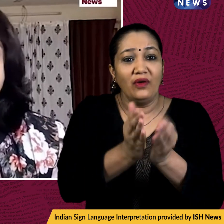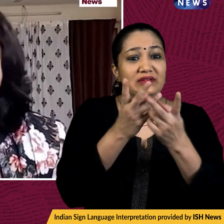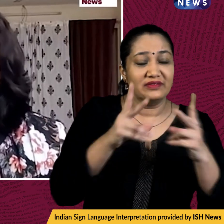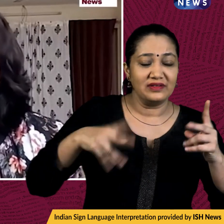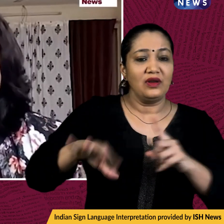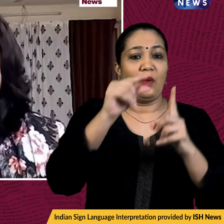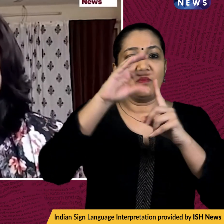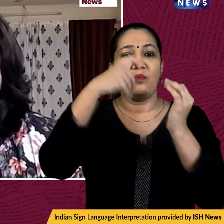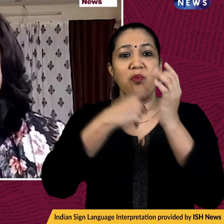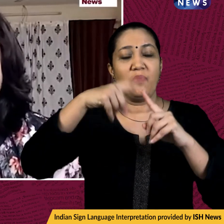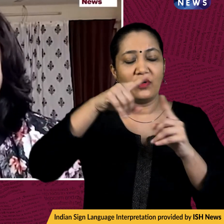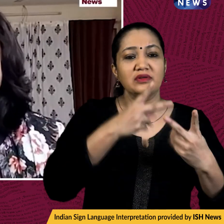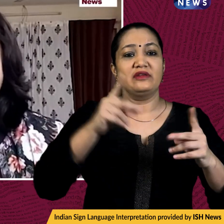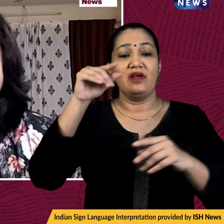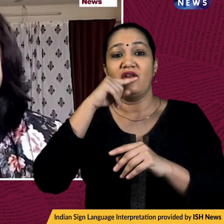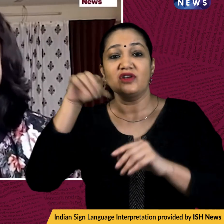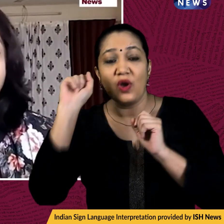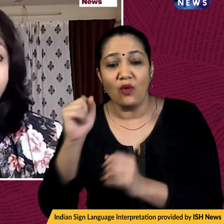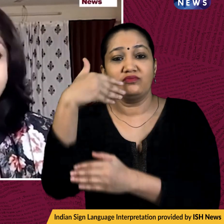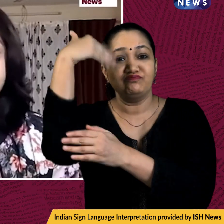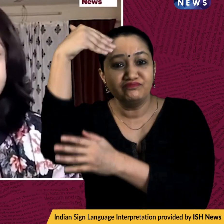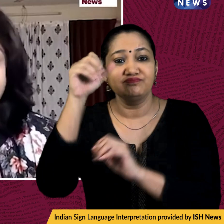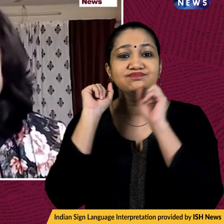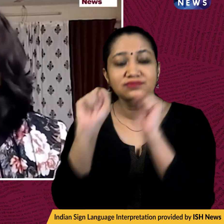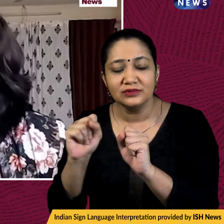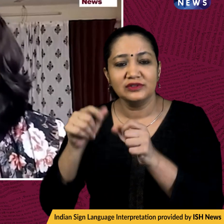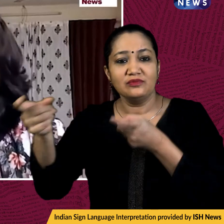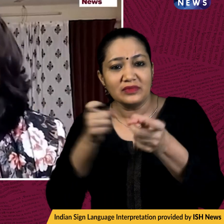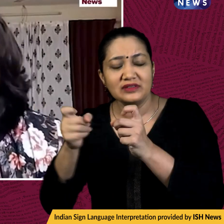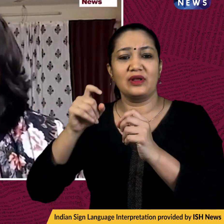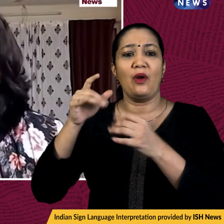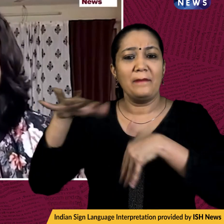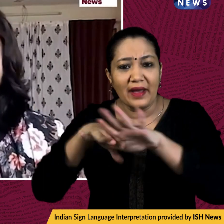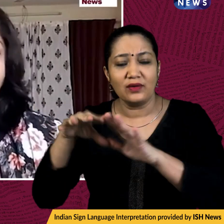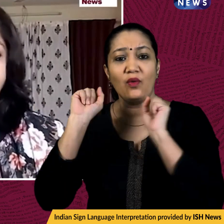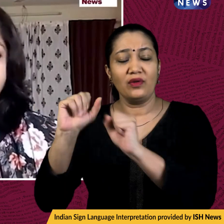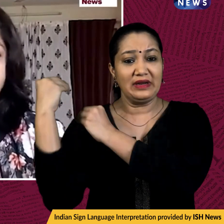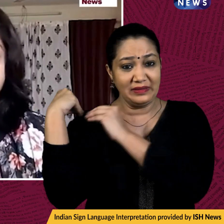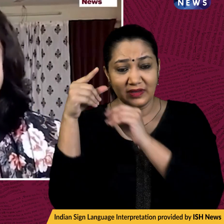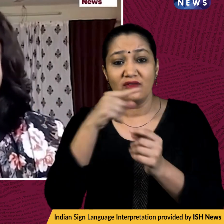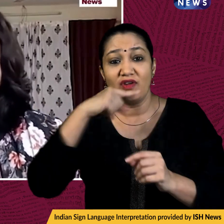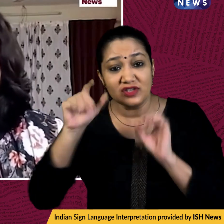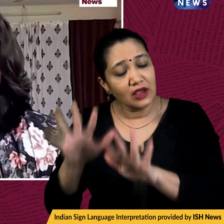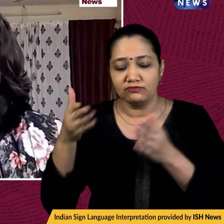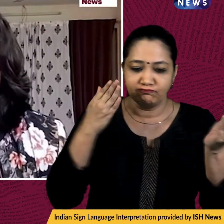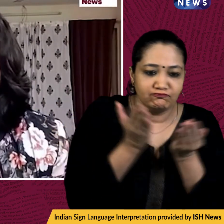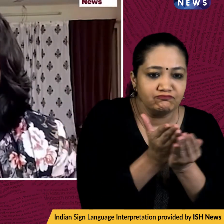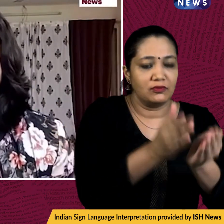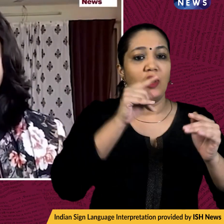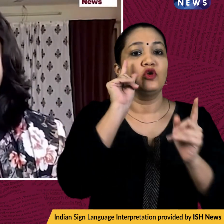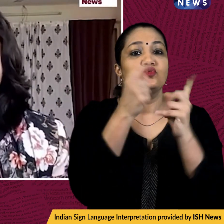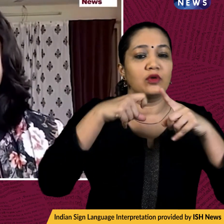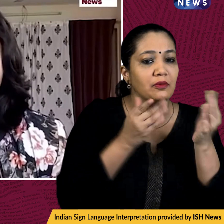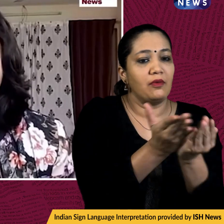provide access to any Russian flagged, registered, owned, controlled, chartered, or operated vessel. The UK